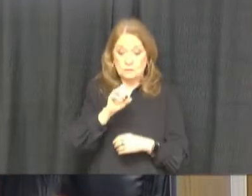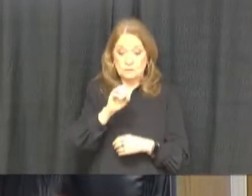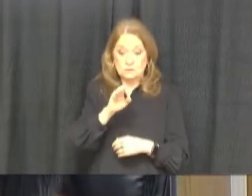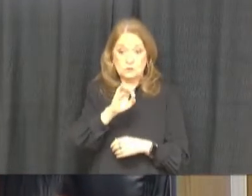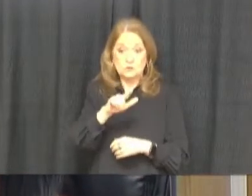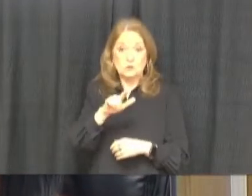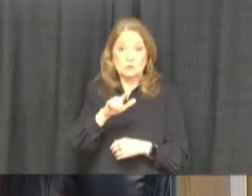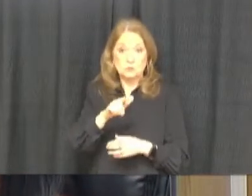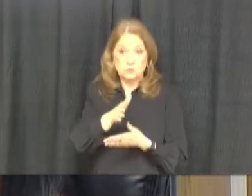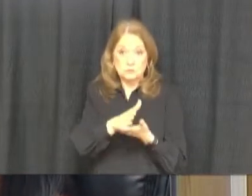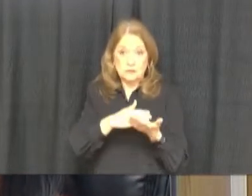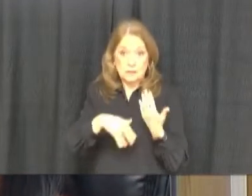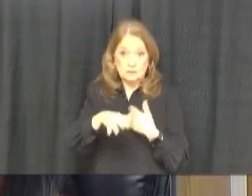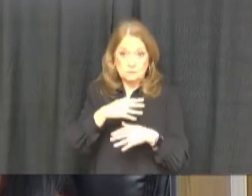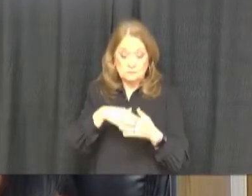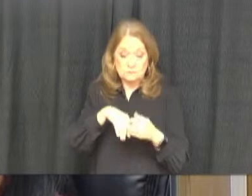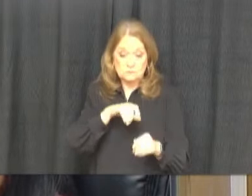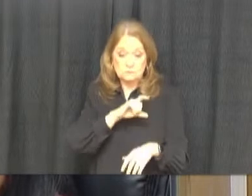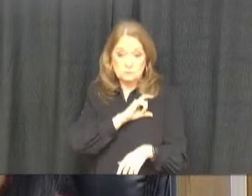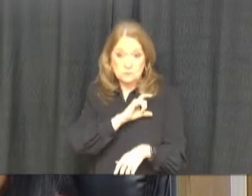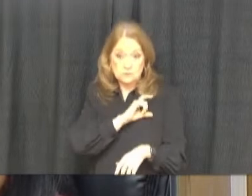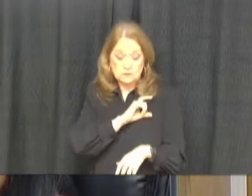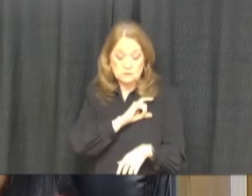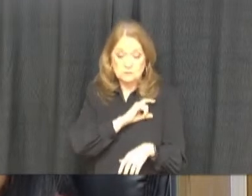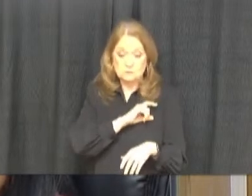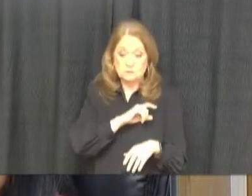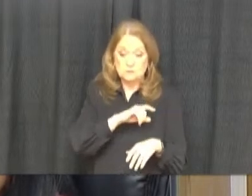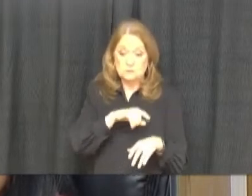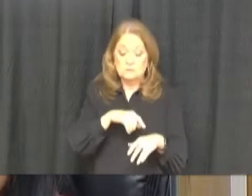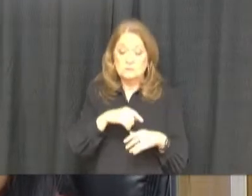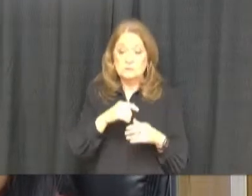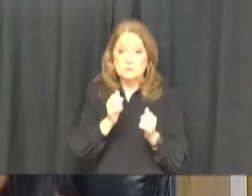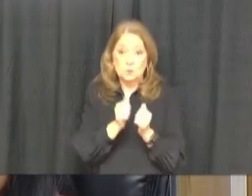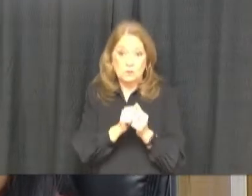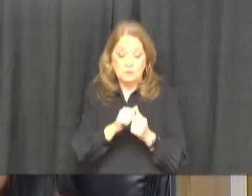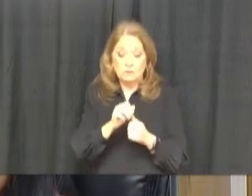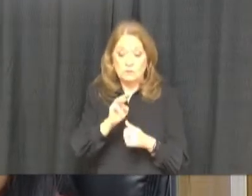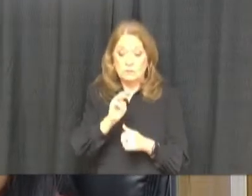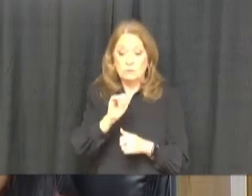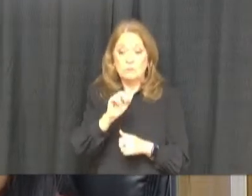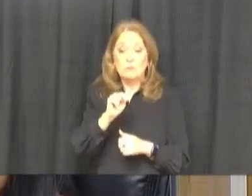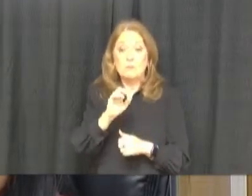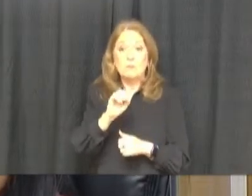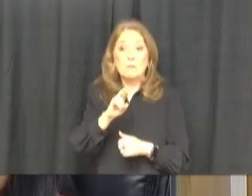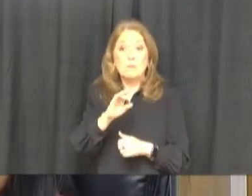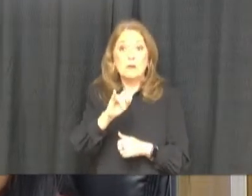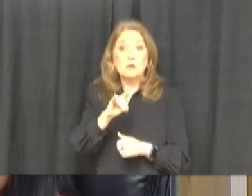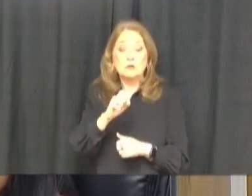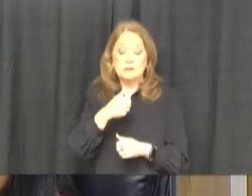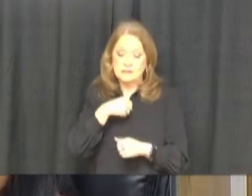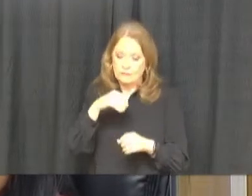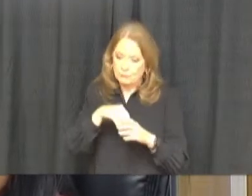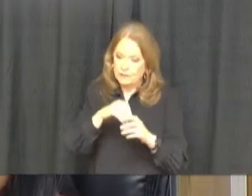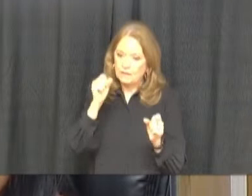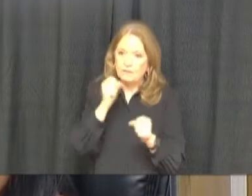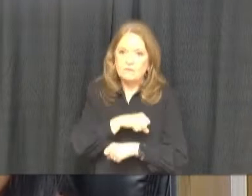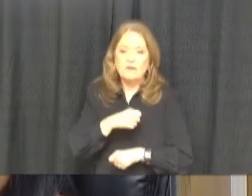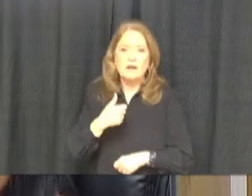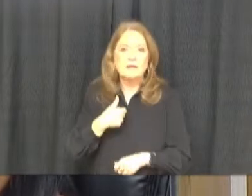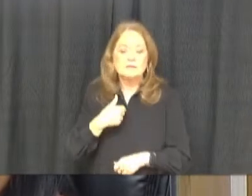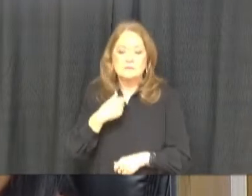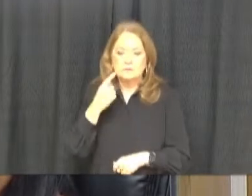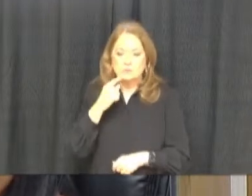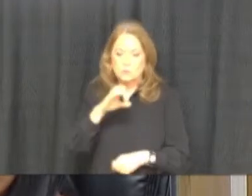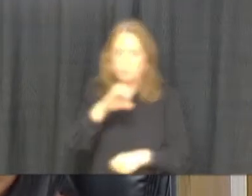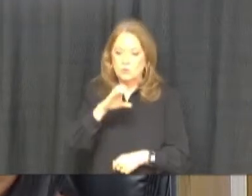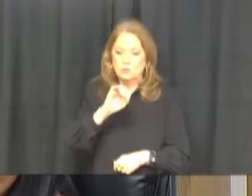side of police versus minorities. I have been in the fight for civil